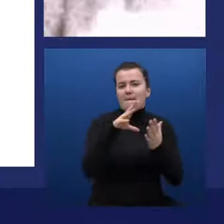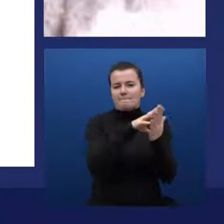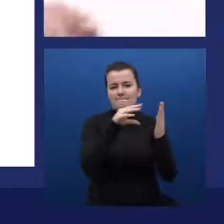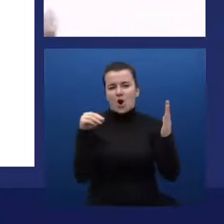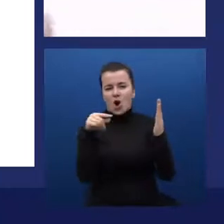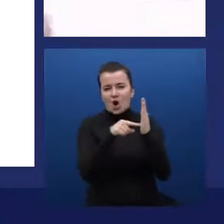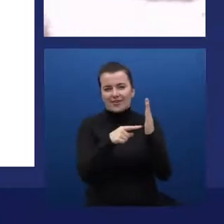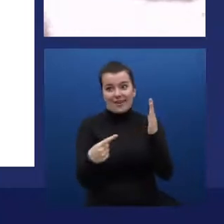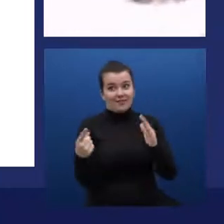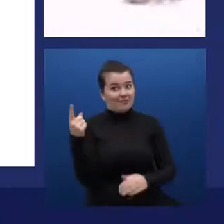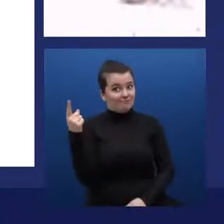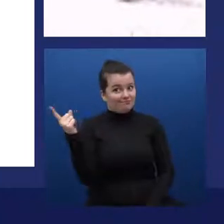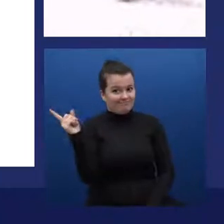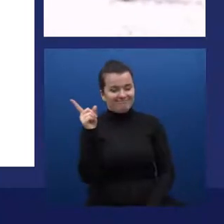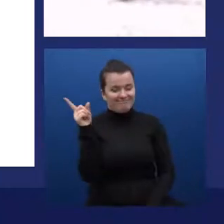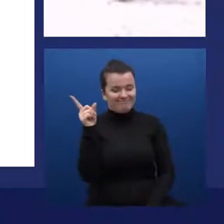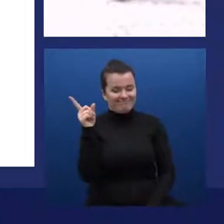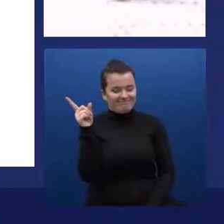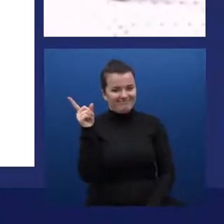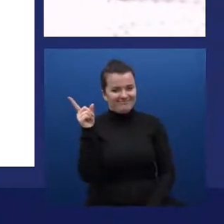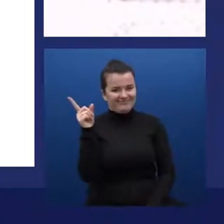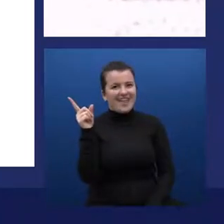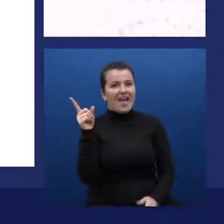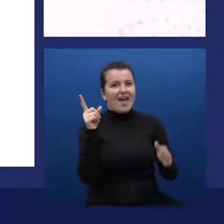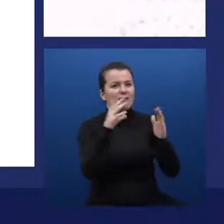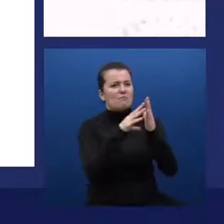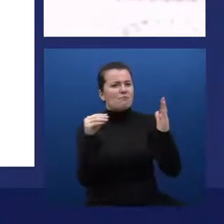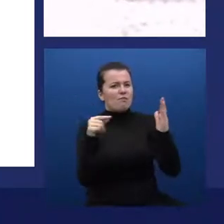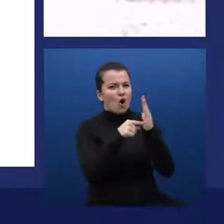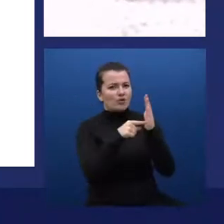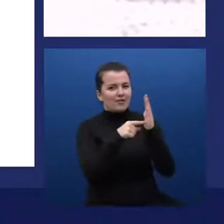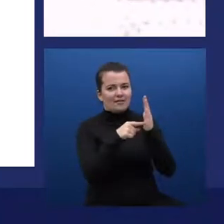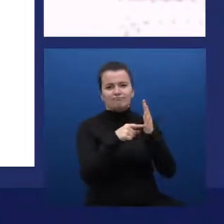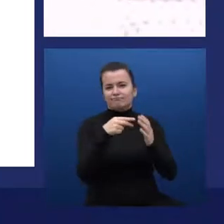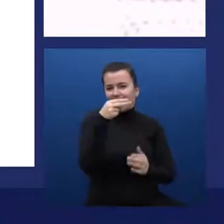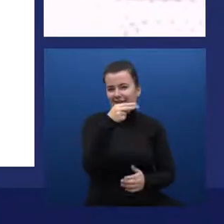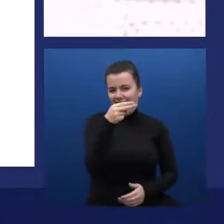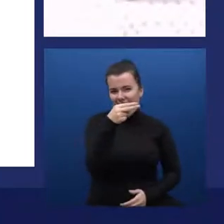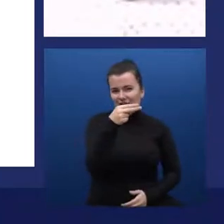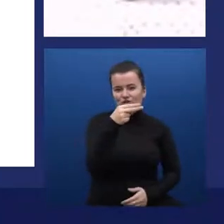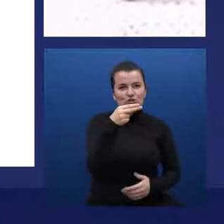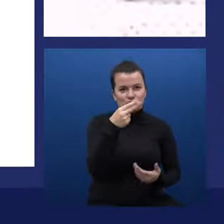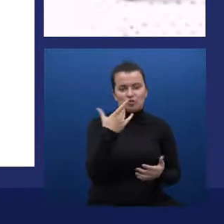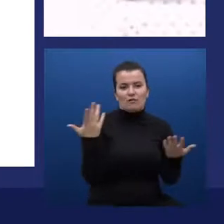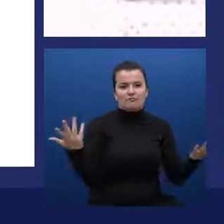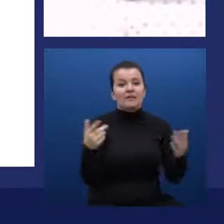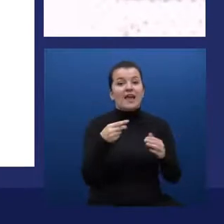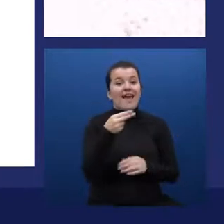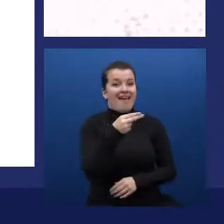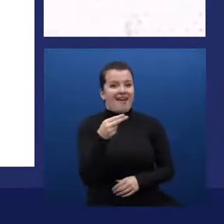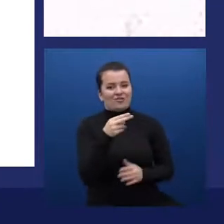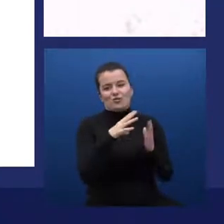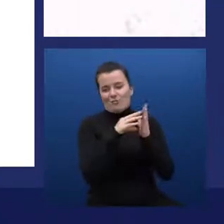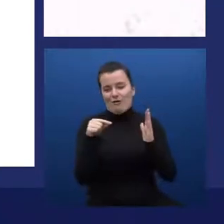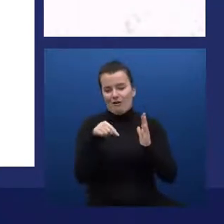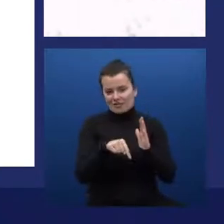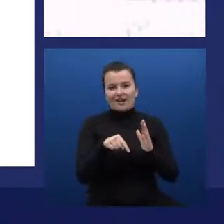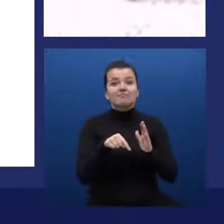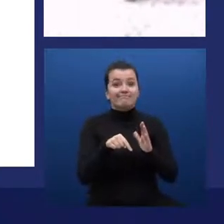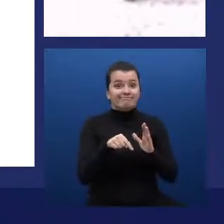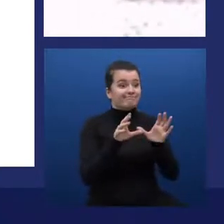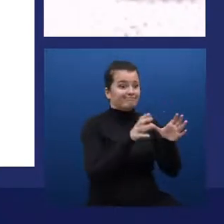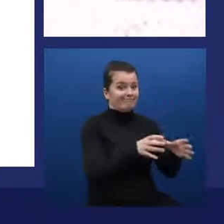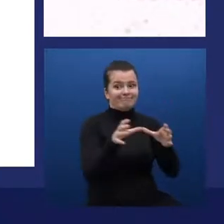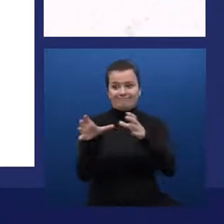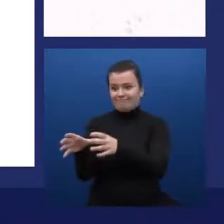up into exactly what it is that we're doing with the burritos and tacos. And if you're wondering, we're using Inception V2 on that one with